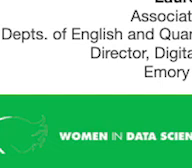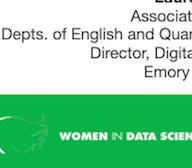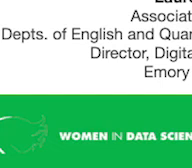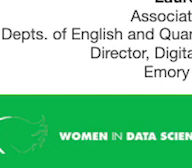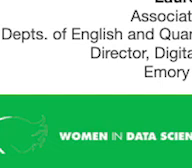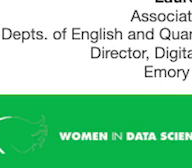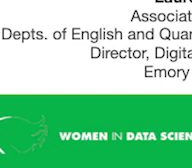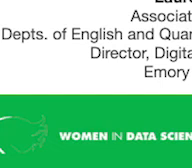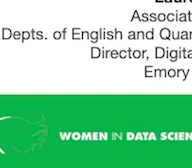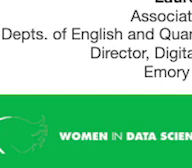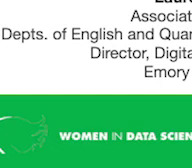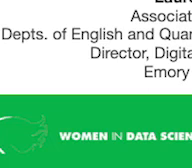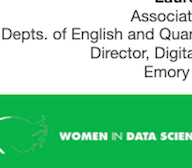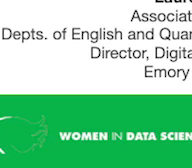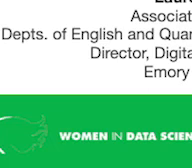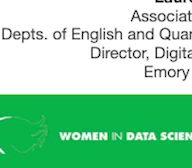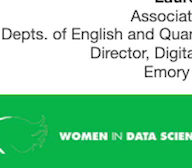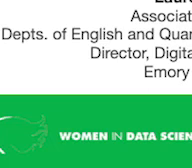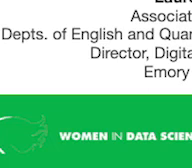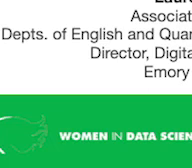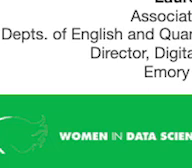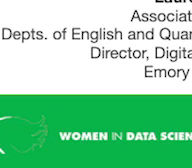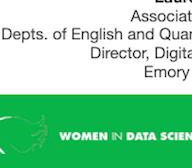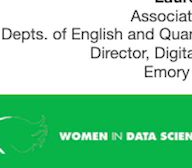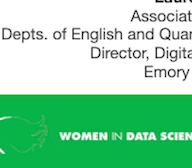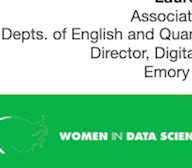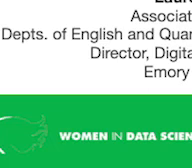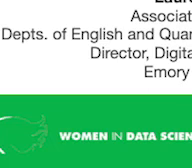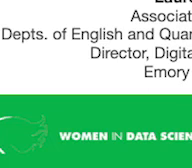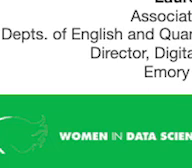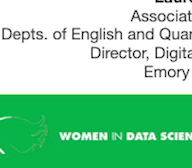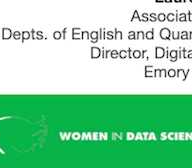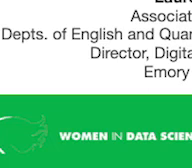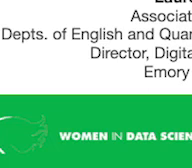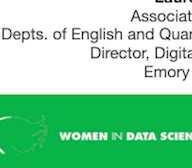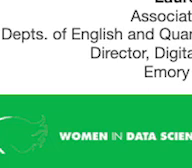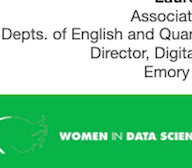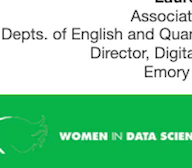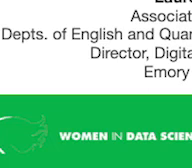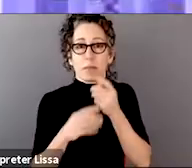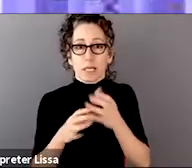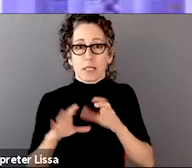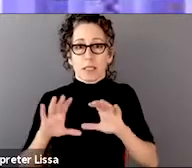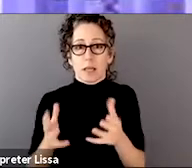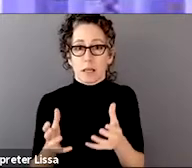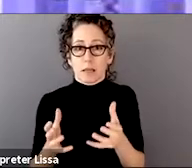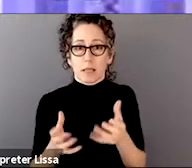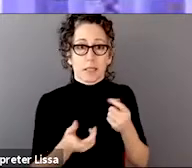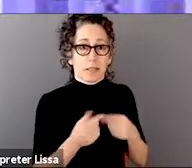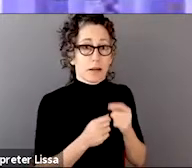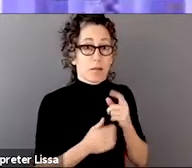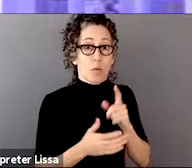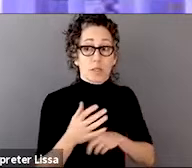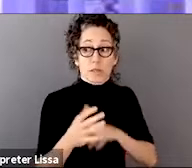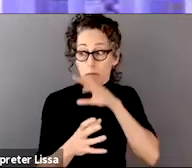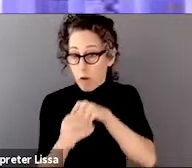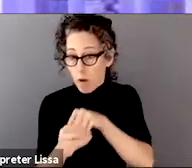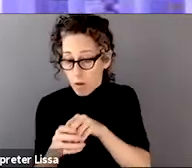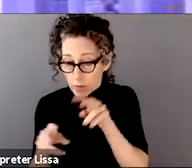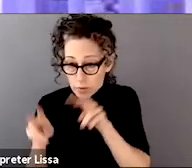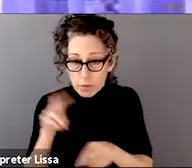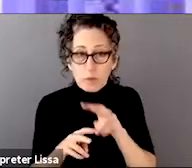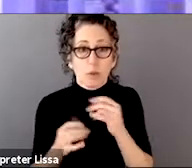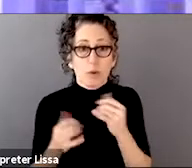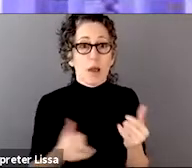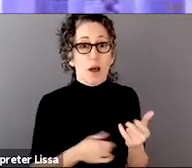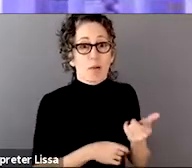is often just as, if not more, interested in what is missing from a data set than what is in it. And with that, I turn over the